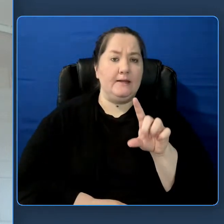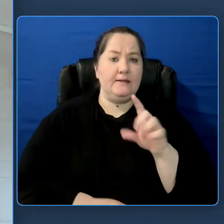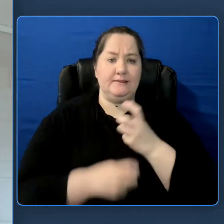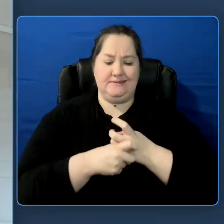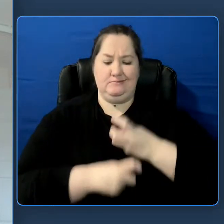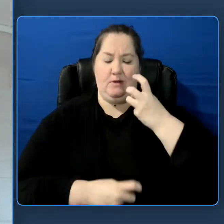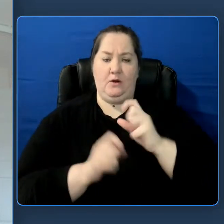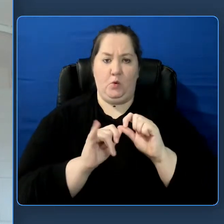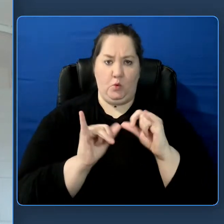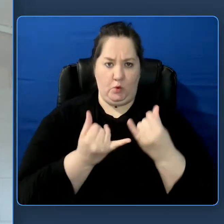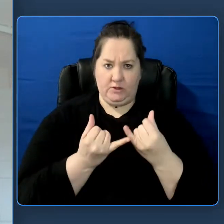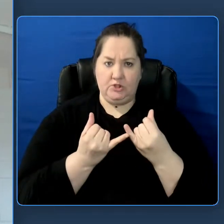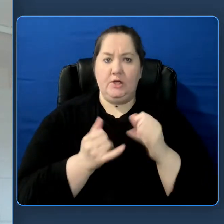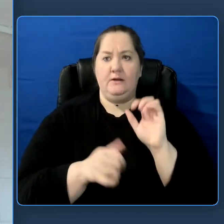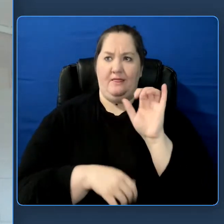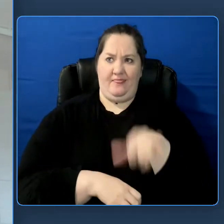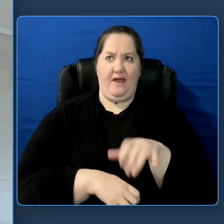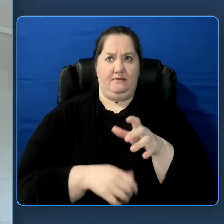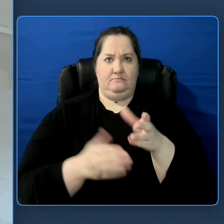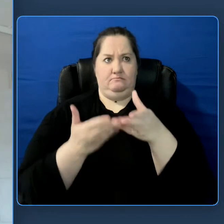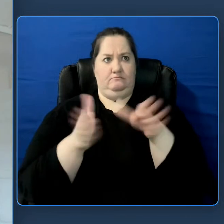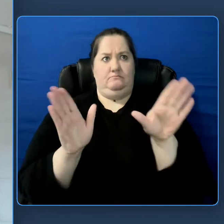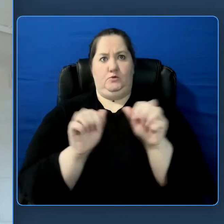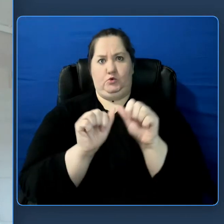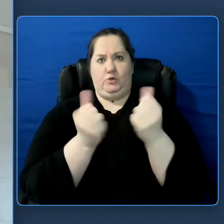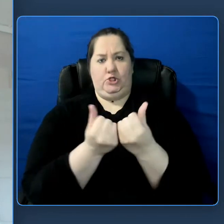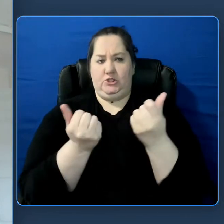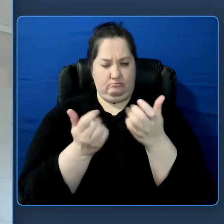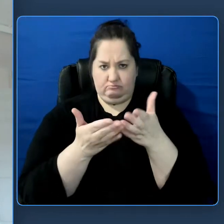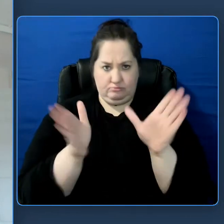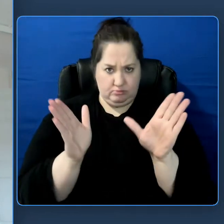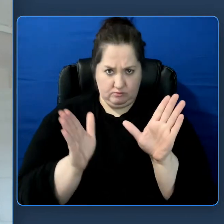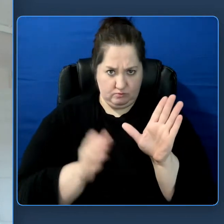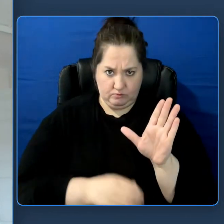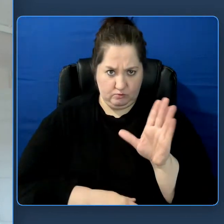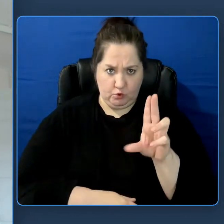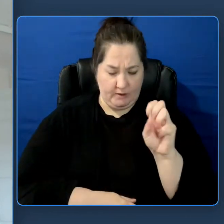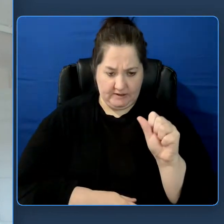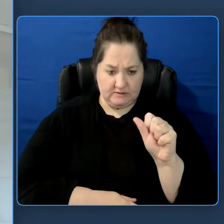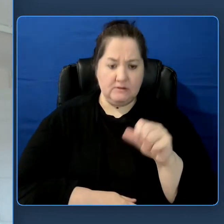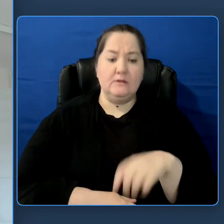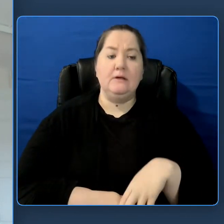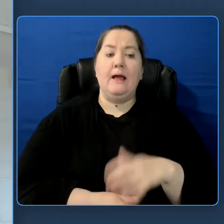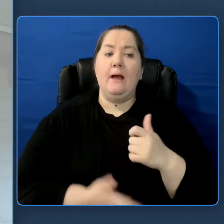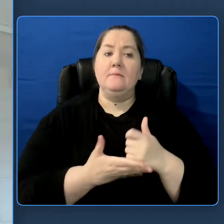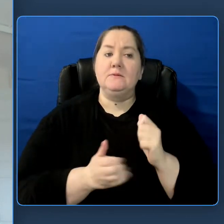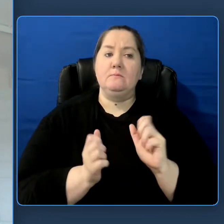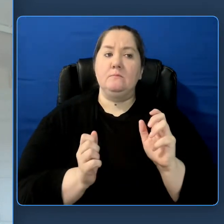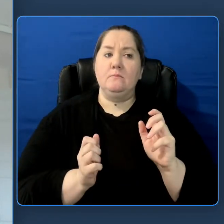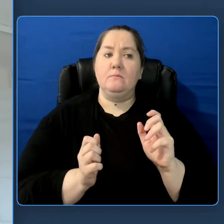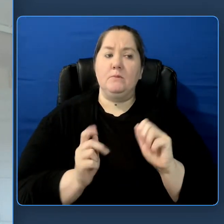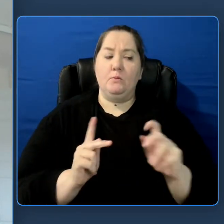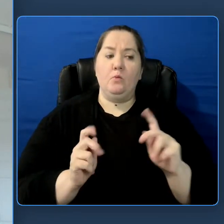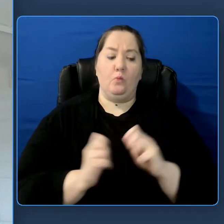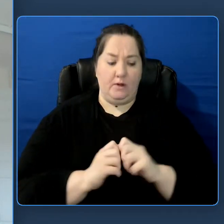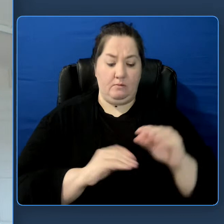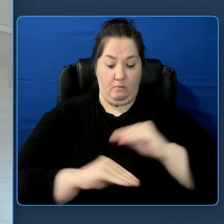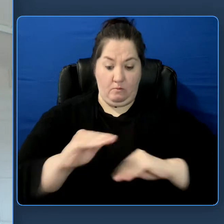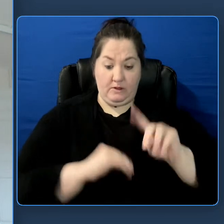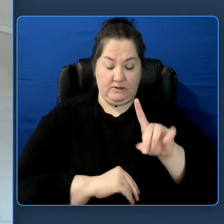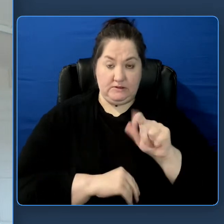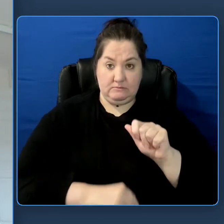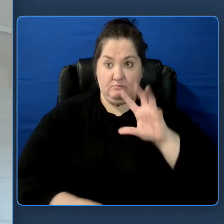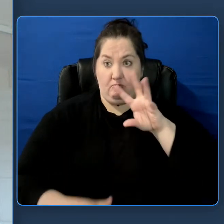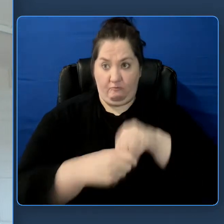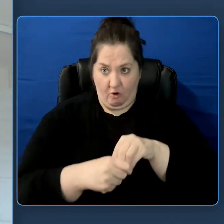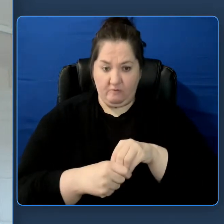a nationwide organization that helps people with mobility disabilities get involved